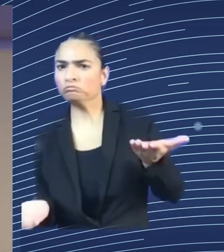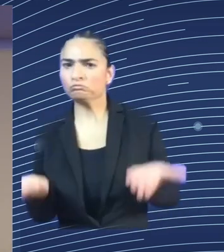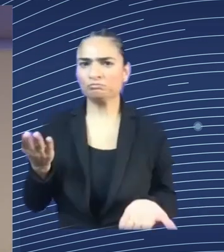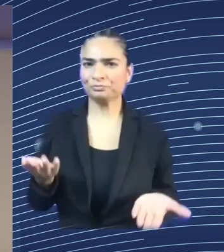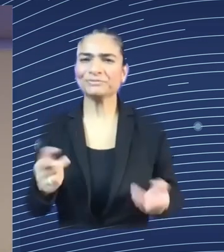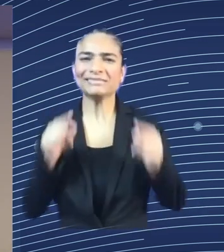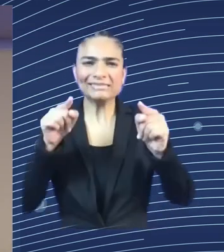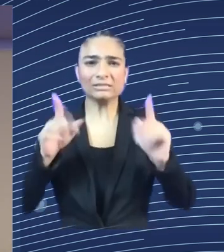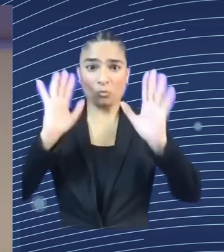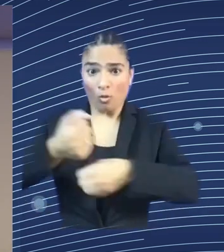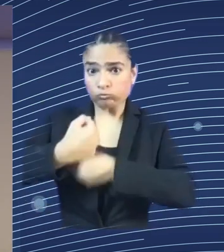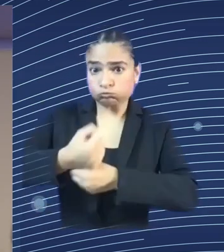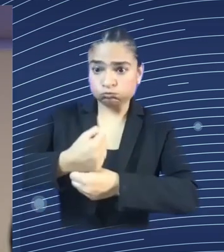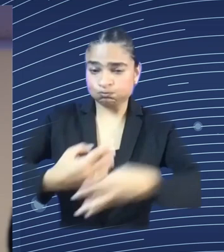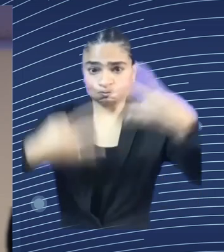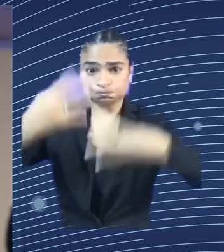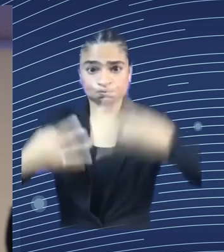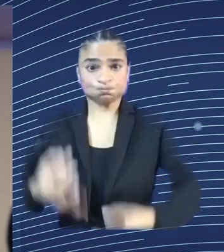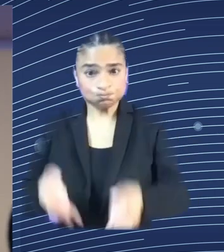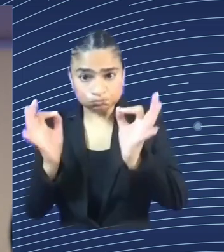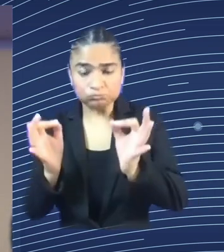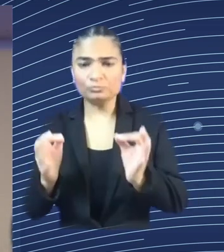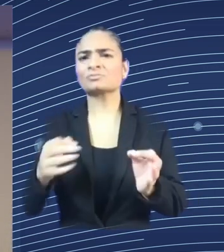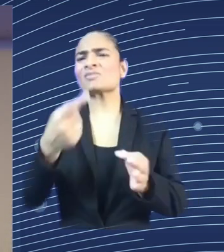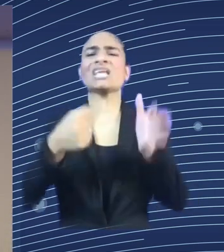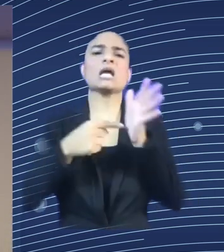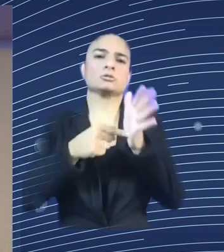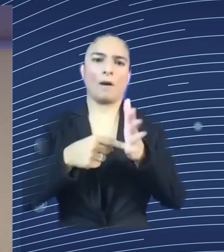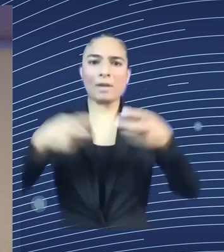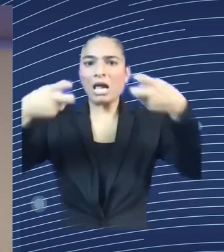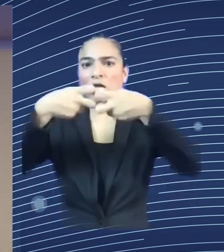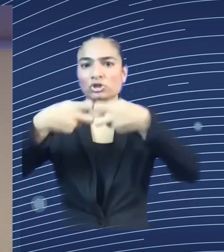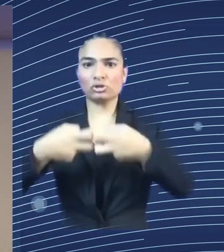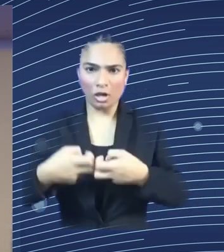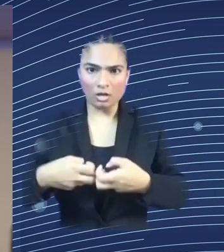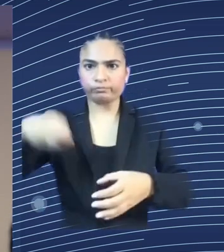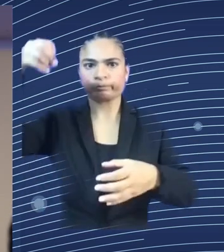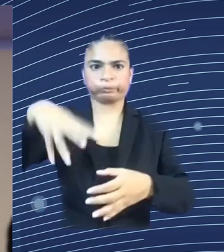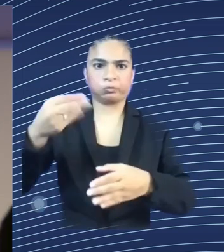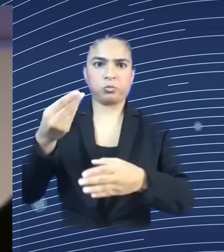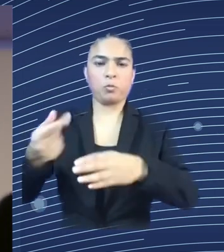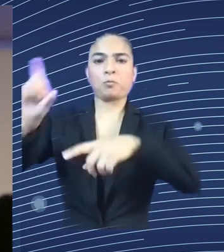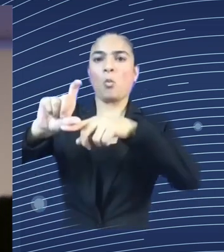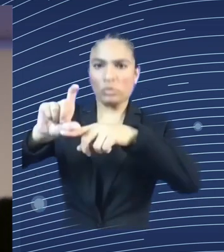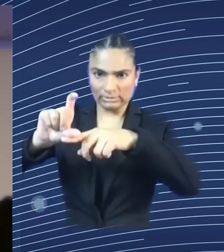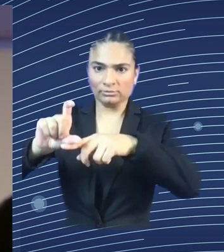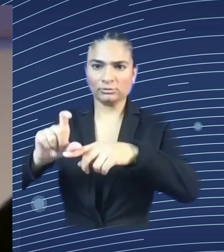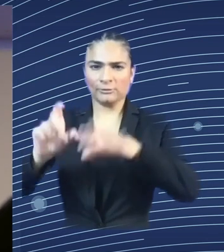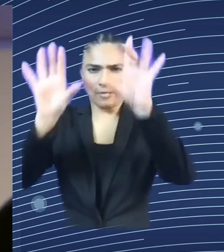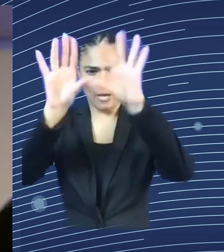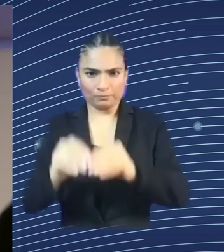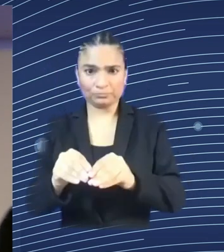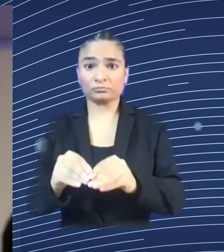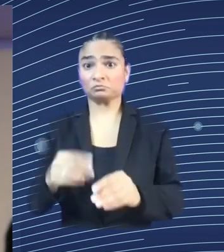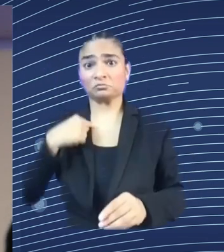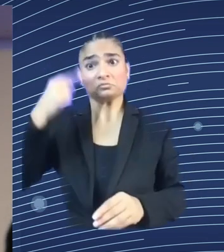answer I would say yes, because it's just like checking some characteristics that are established by law. So there's no subjectivity that is going to go in.